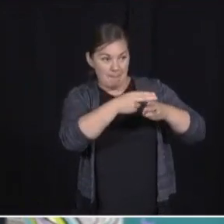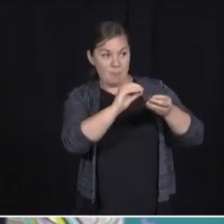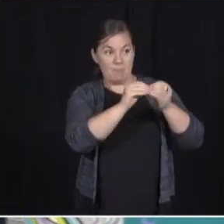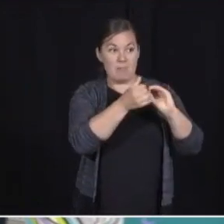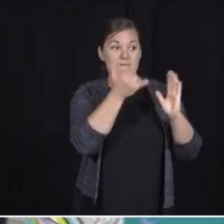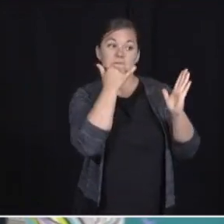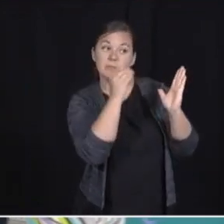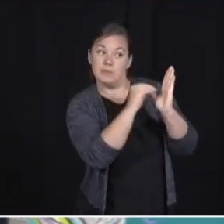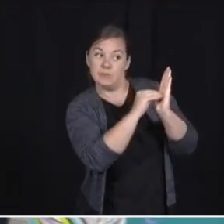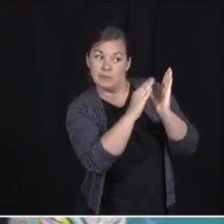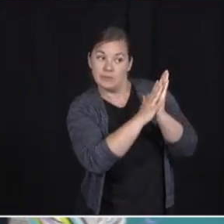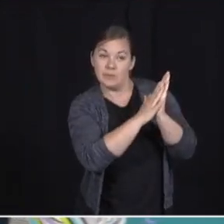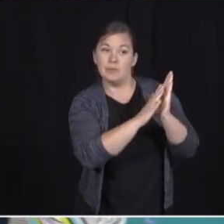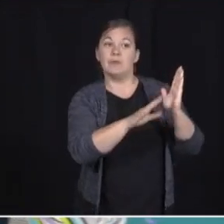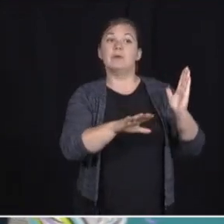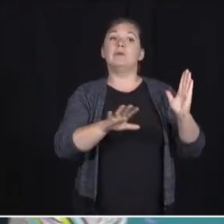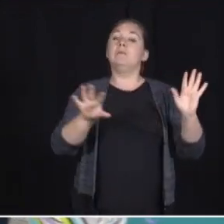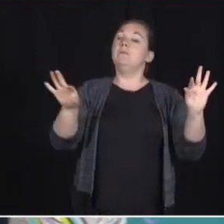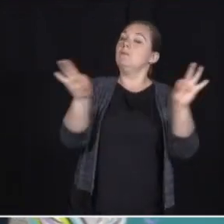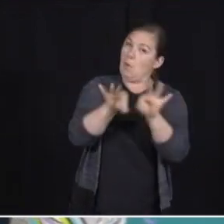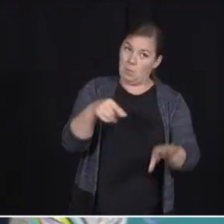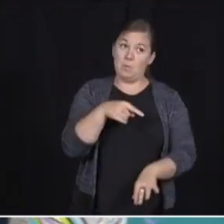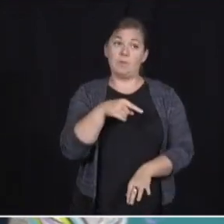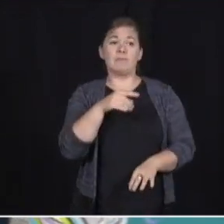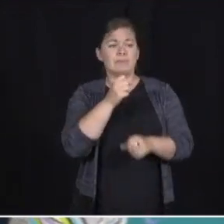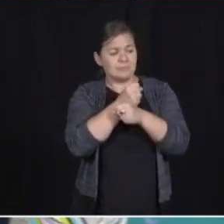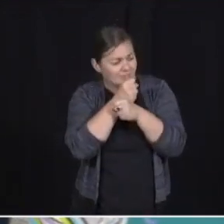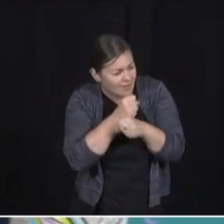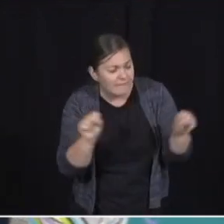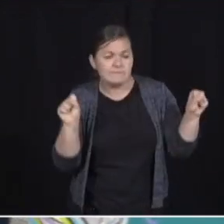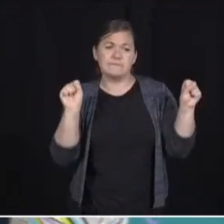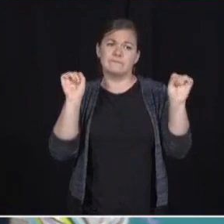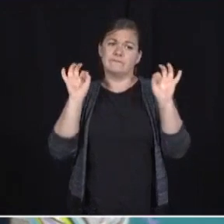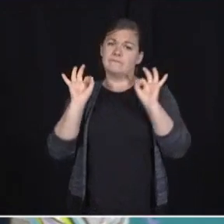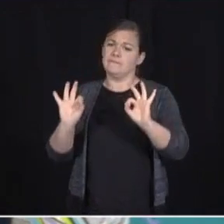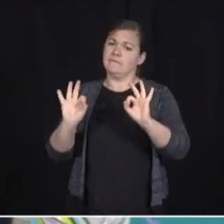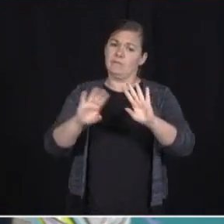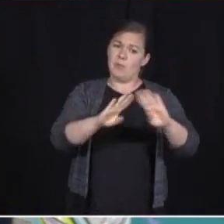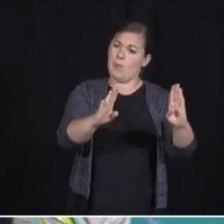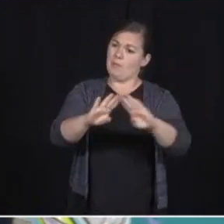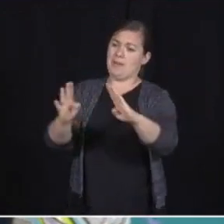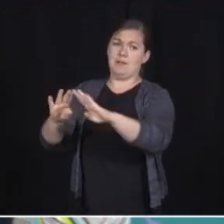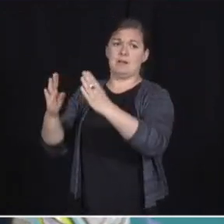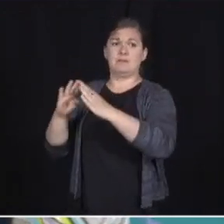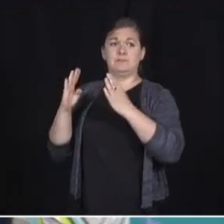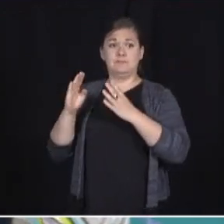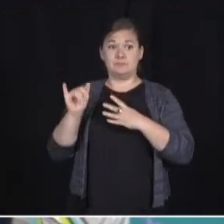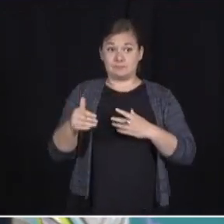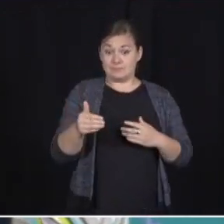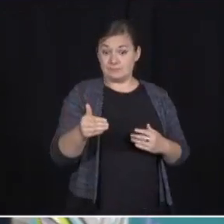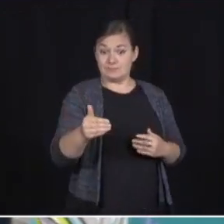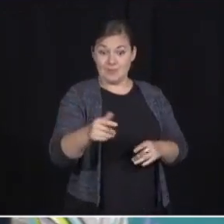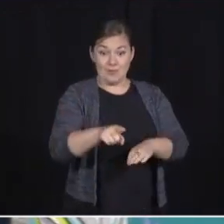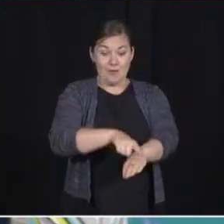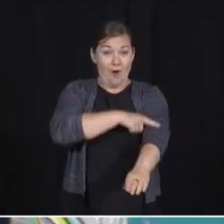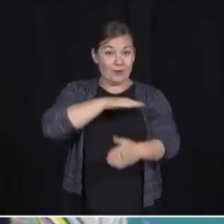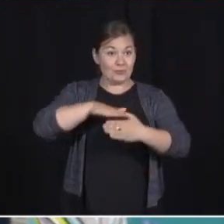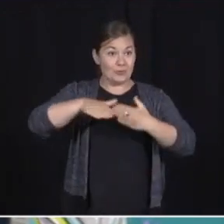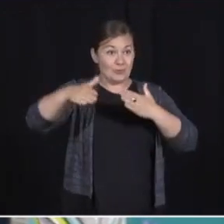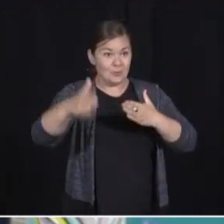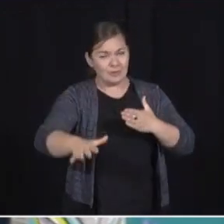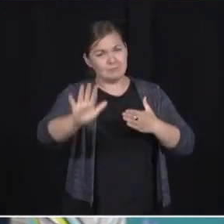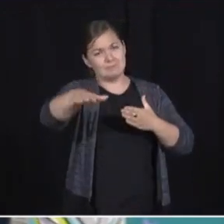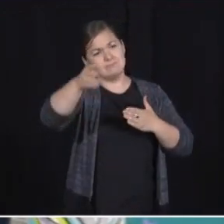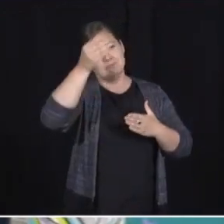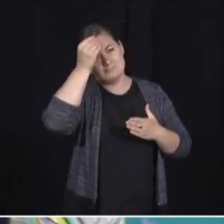our province reopens safely. And ahead of this long weekend, it's important for folks to download COVID Alert and